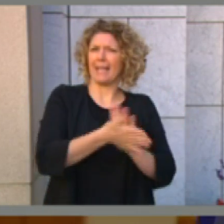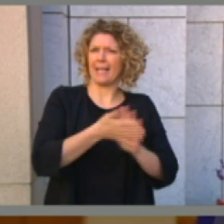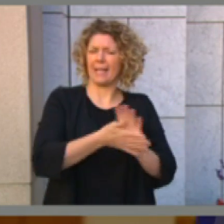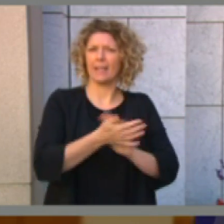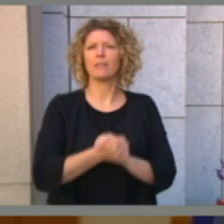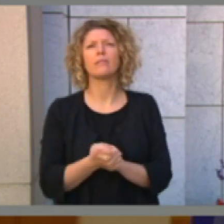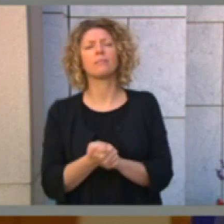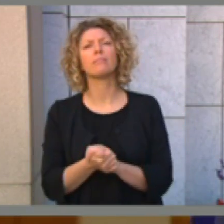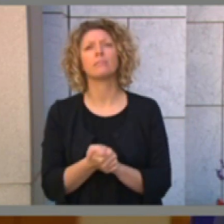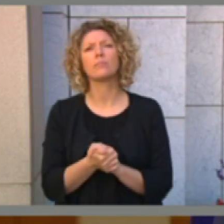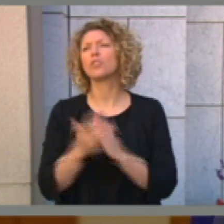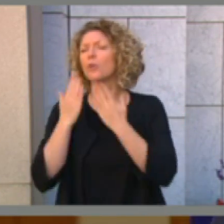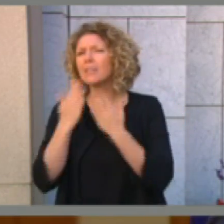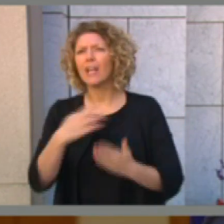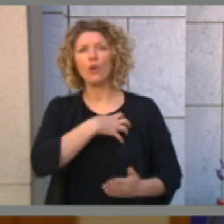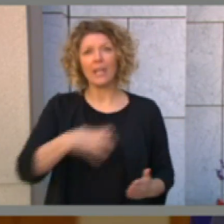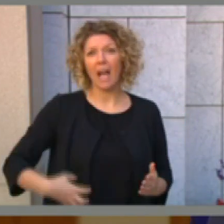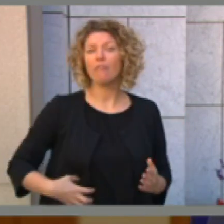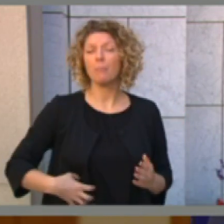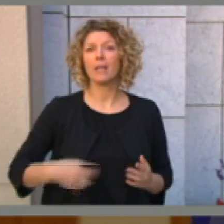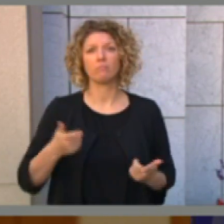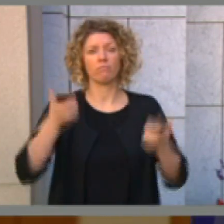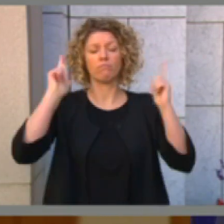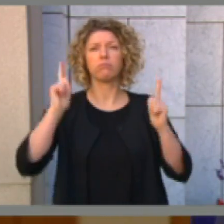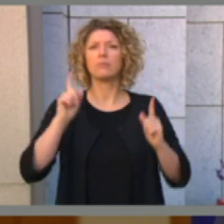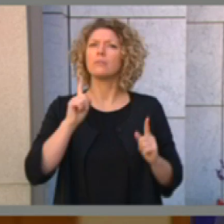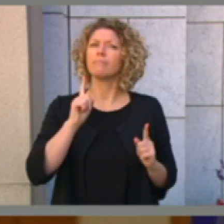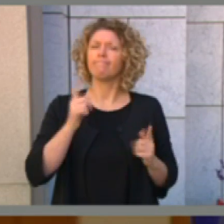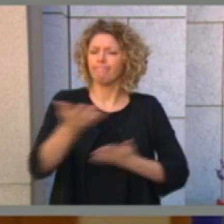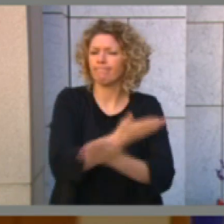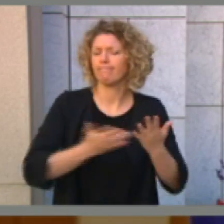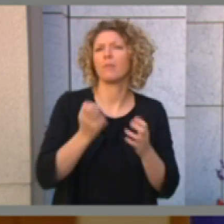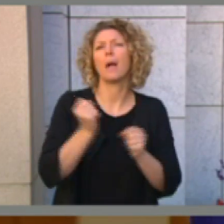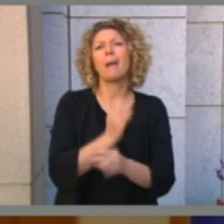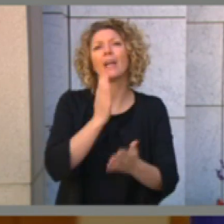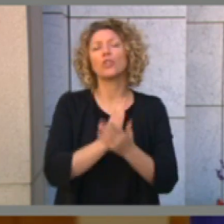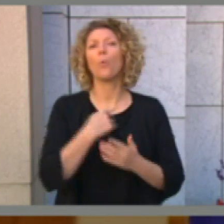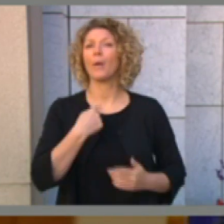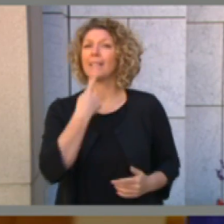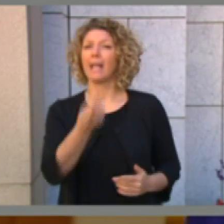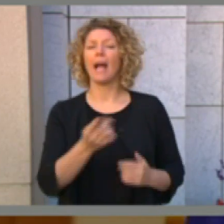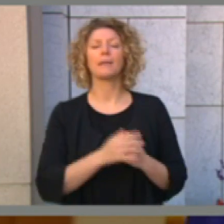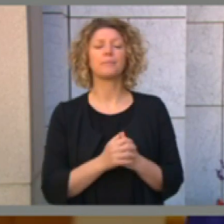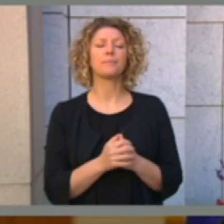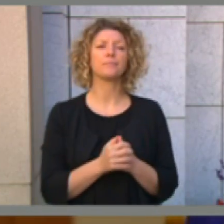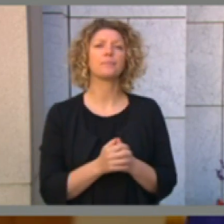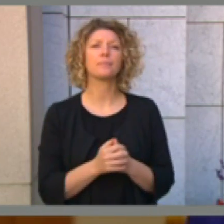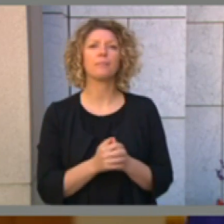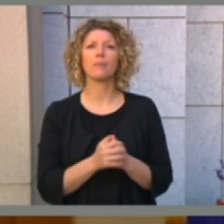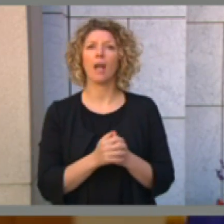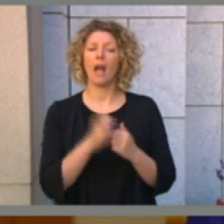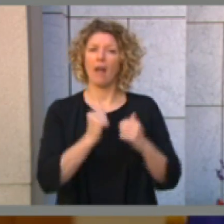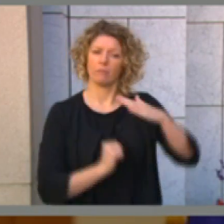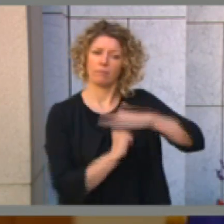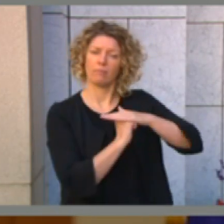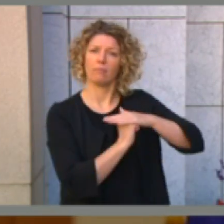commend the Premiers and Chief Ministers for this. We together want to be very sure that when we say there will be a limitation,